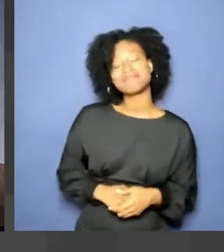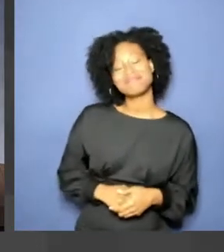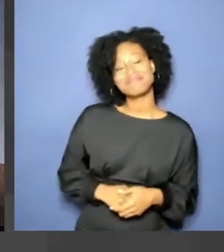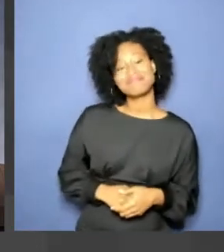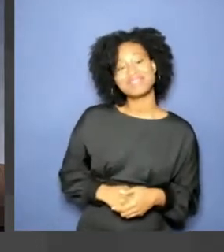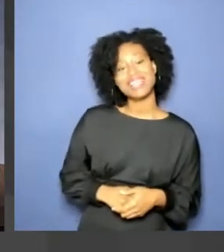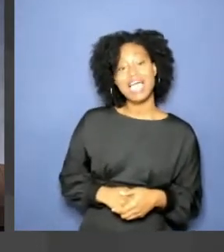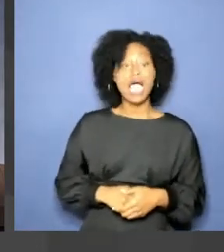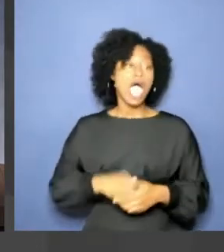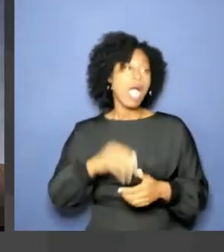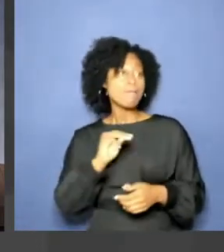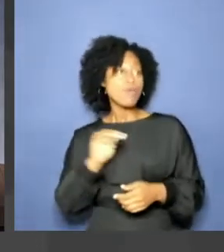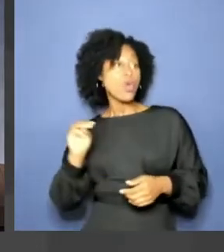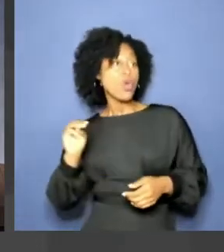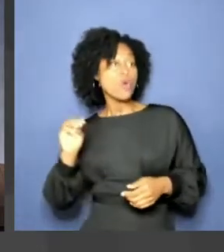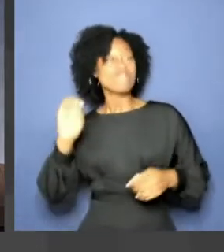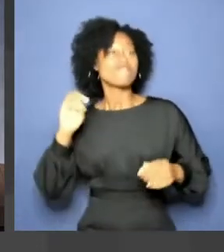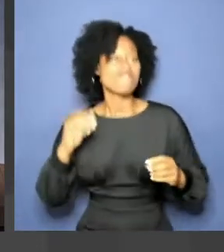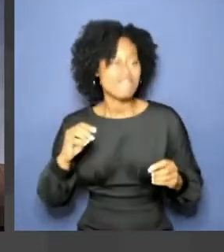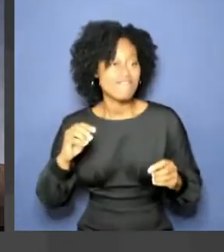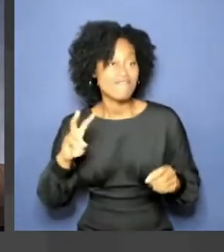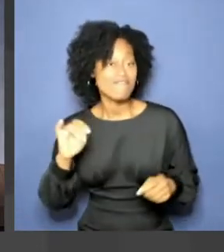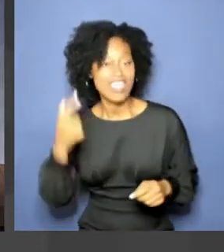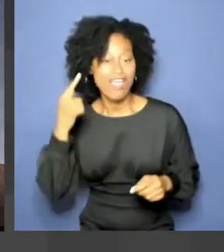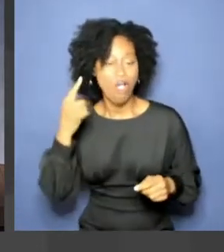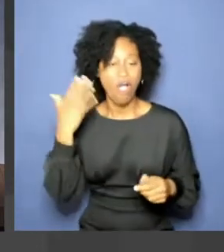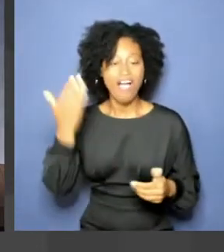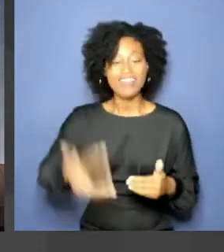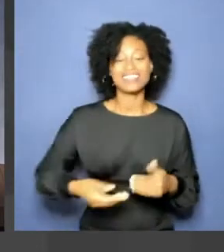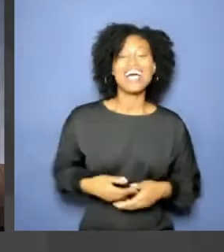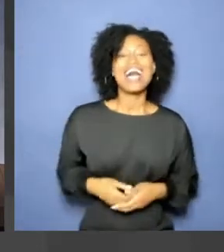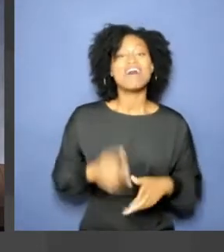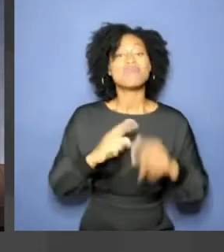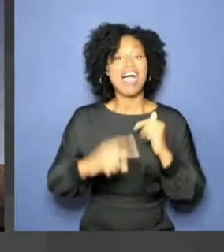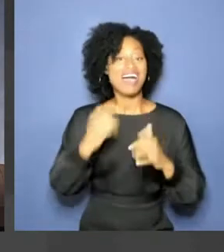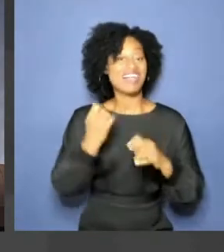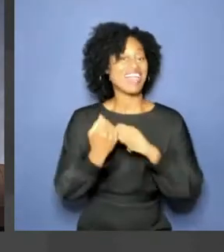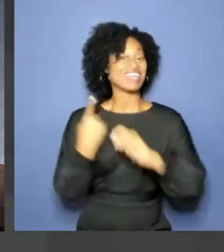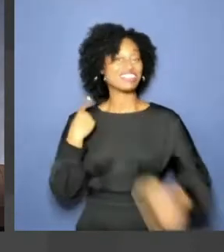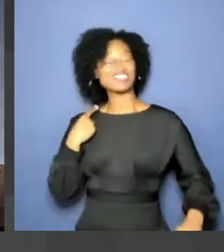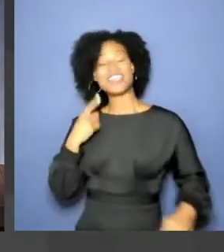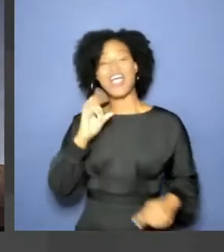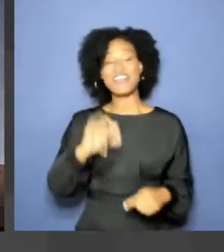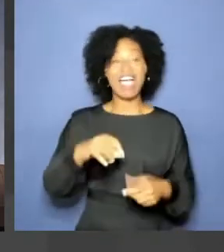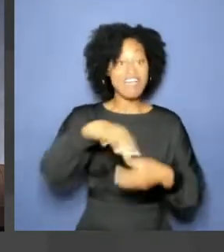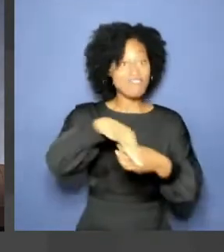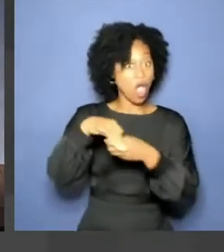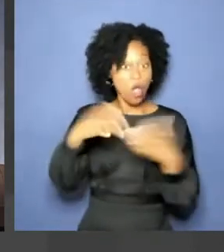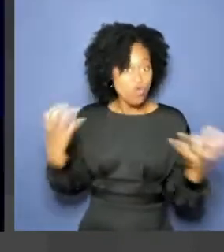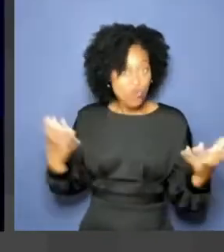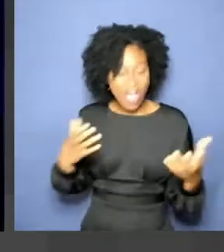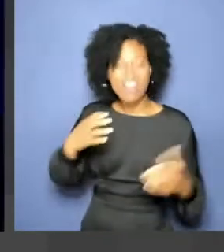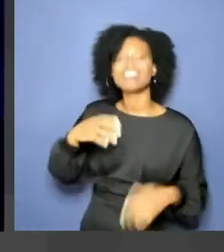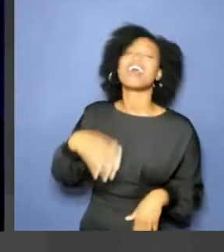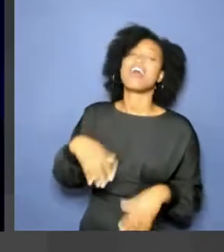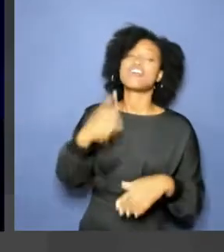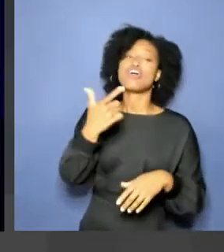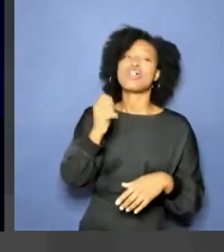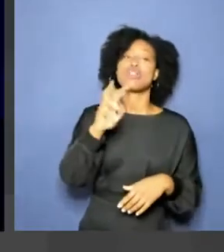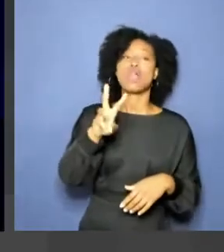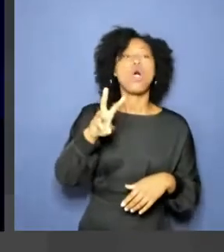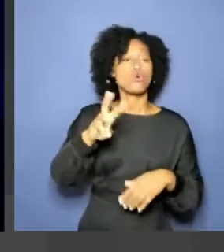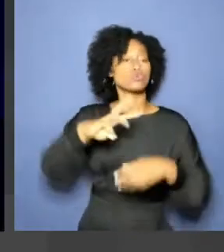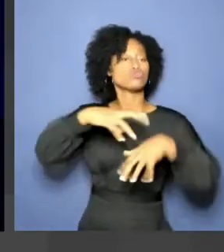Moving on. The actual winner of last year's intense mob vote was none other than the Glow Squid. If